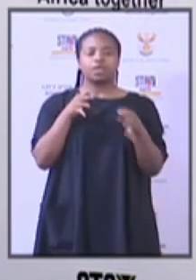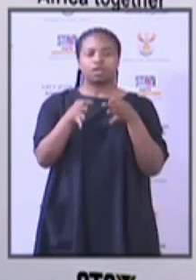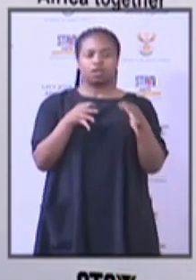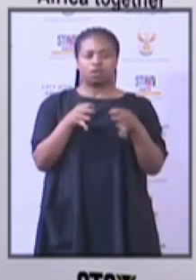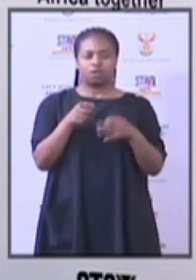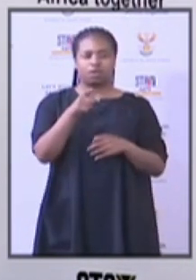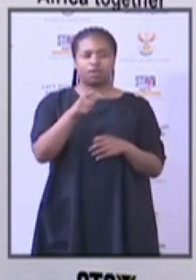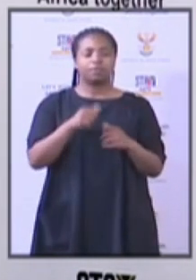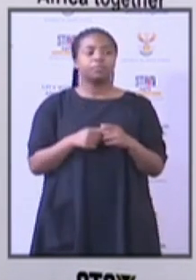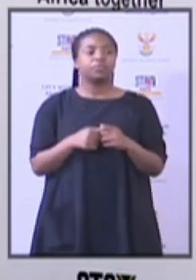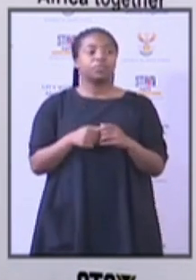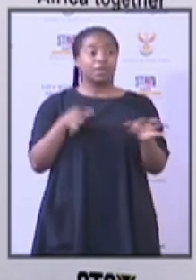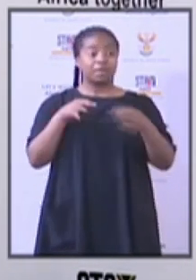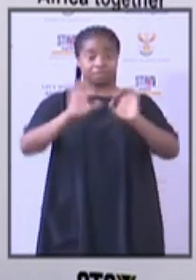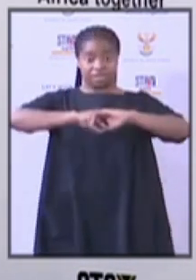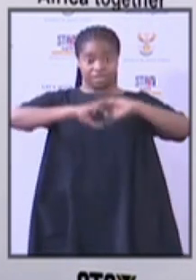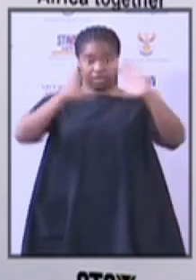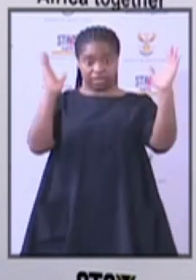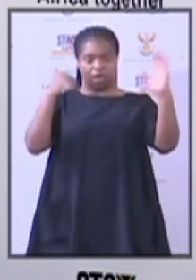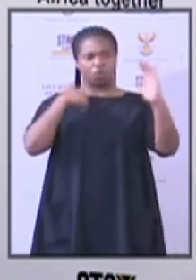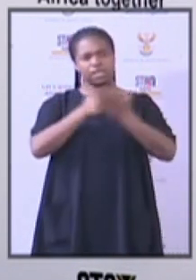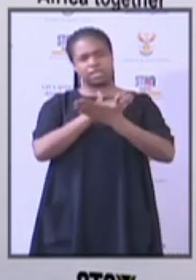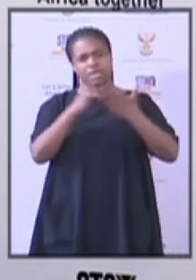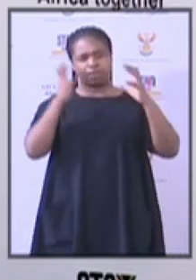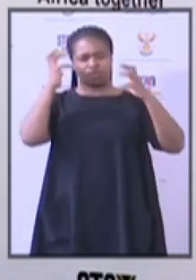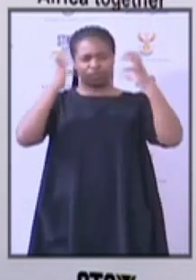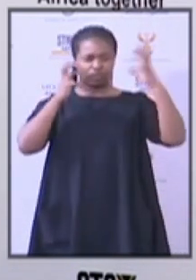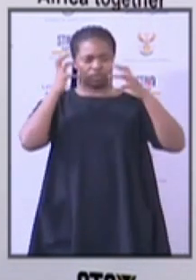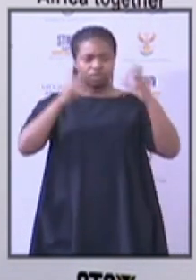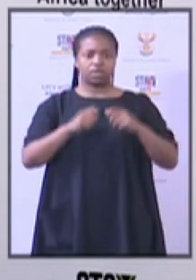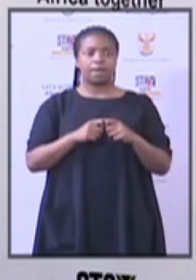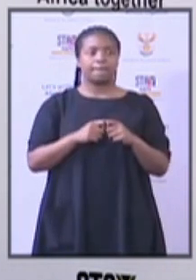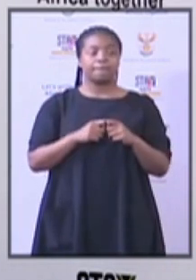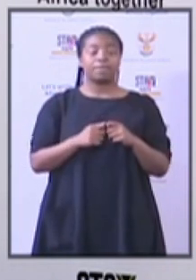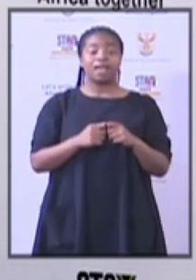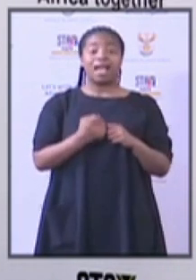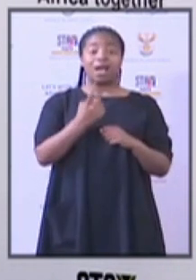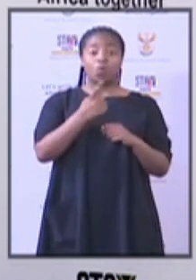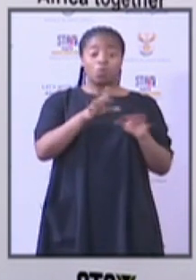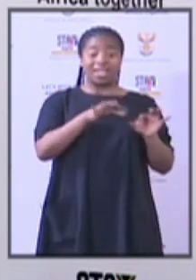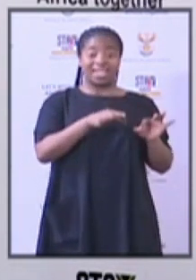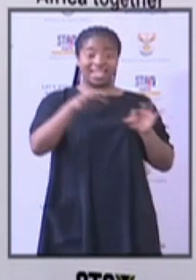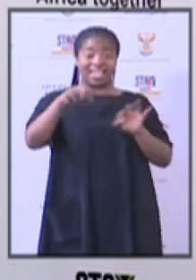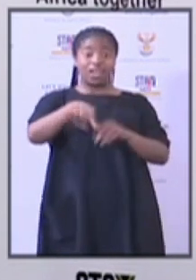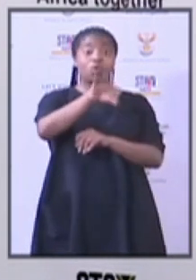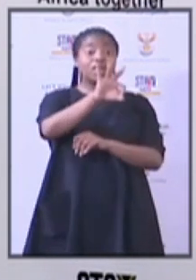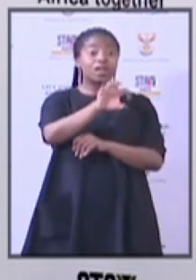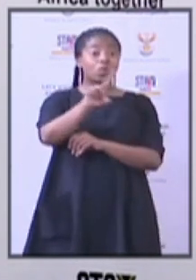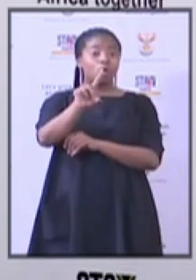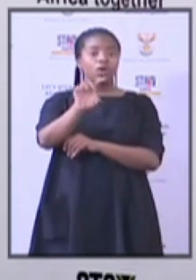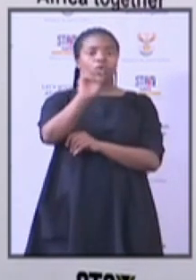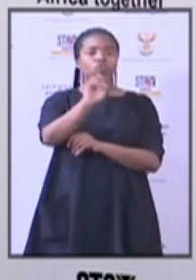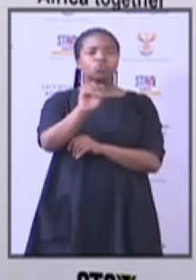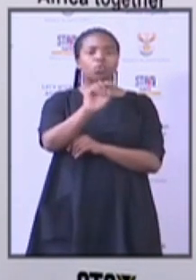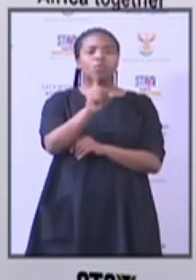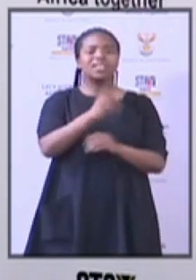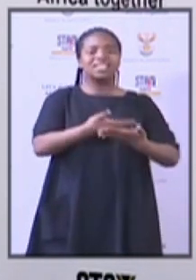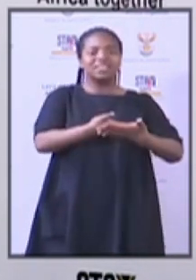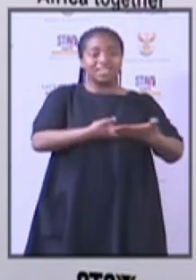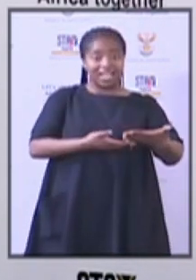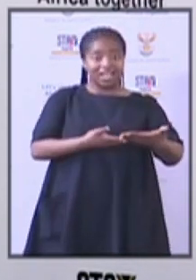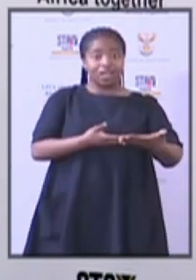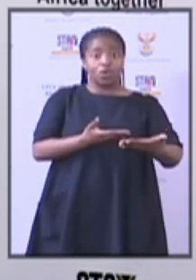Because let me explain it very well because it confused people. The one we are extending up to the 31st of October are certificates that have